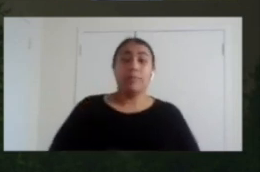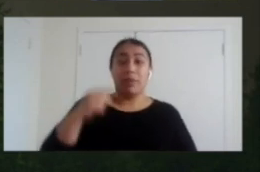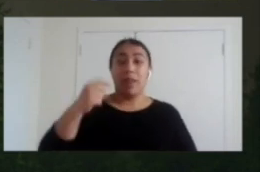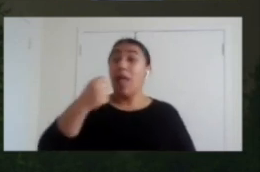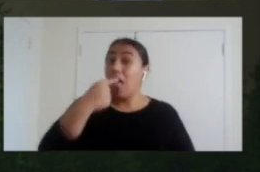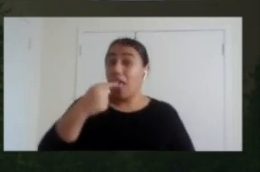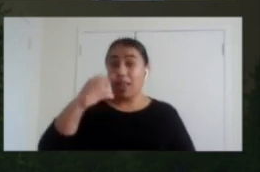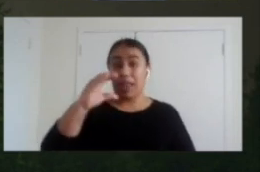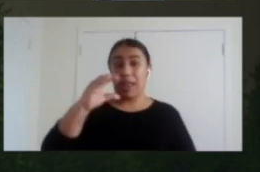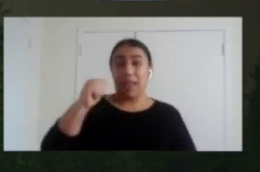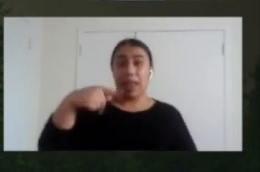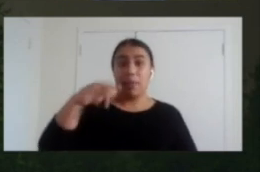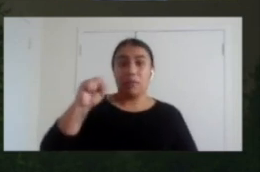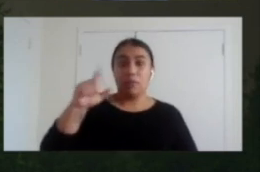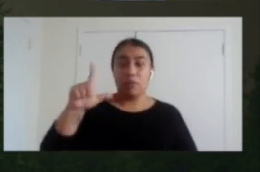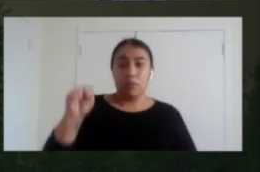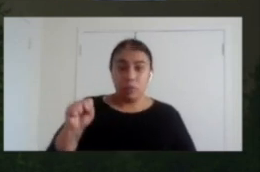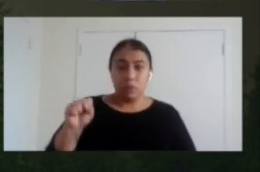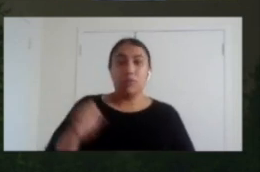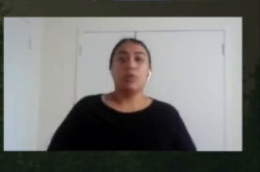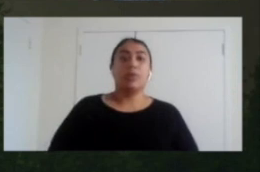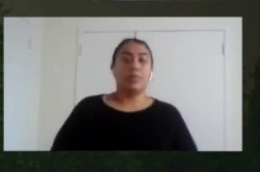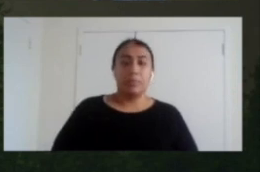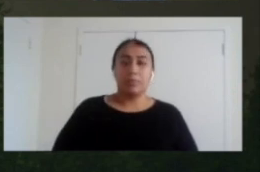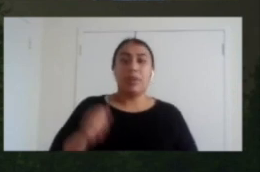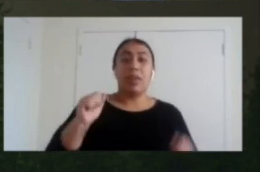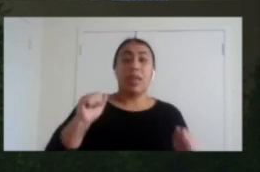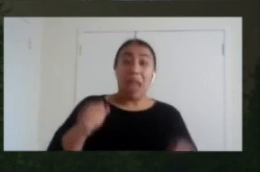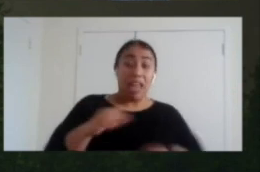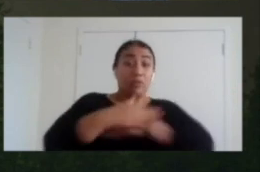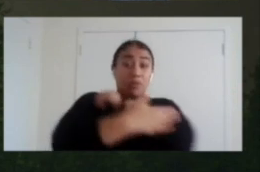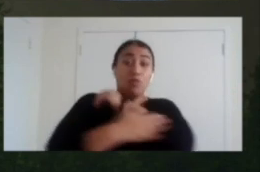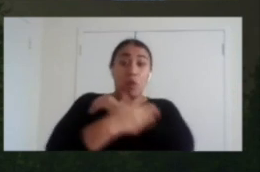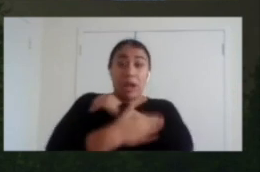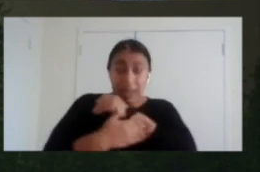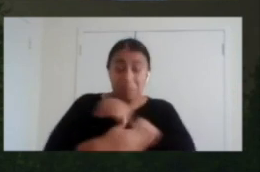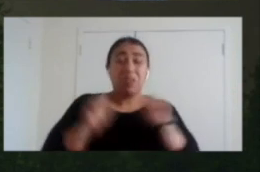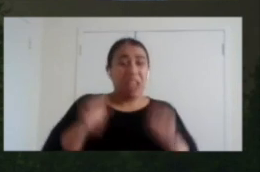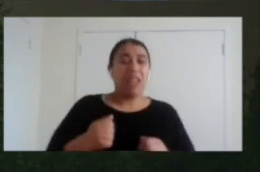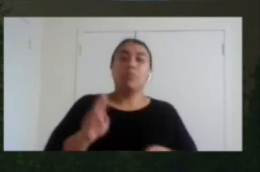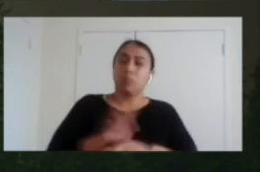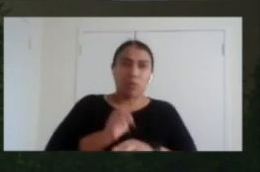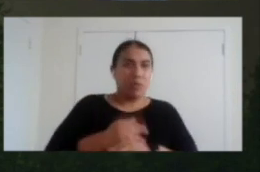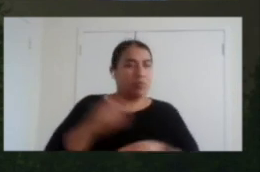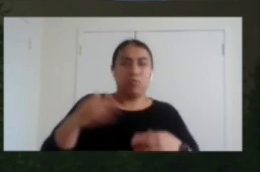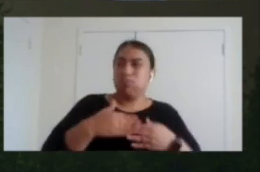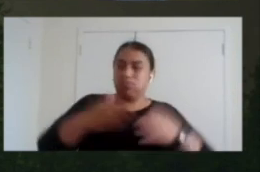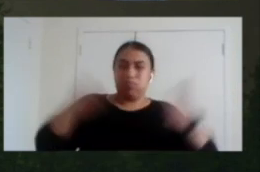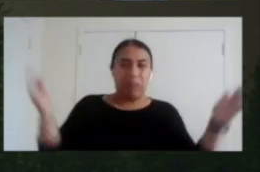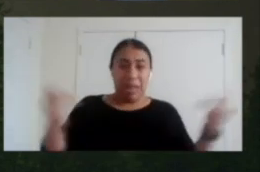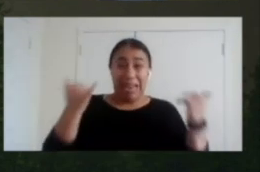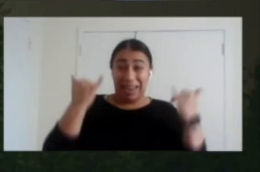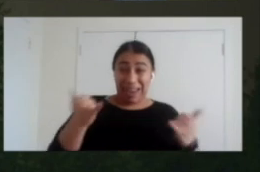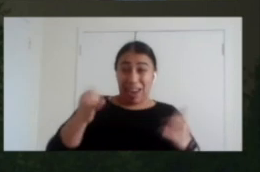come a long way thanks to the research conducted in Canada. And the future is limitless as to what symptoms